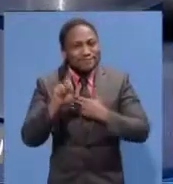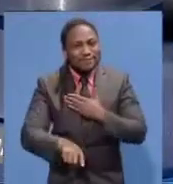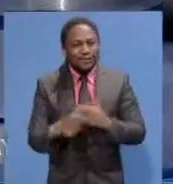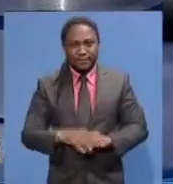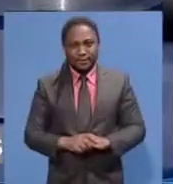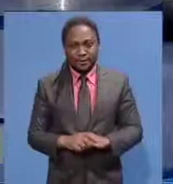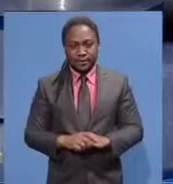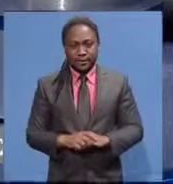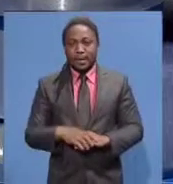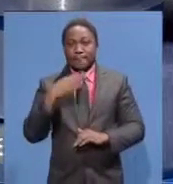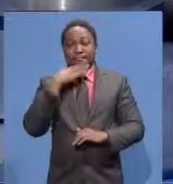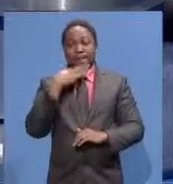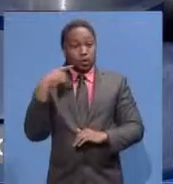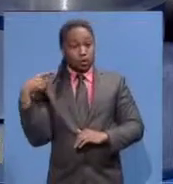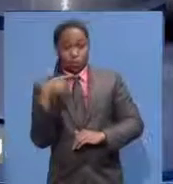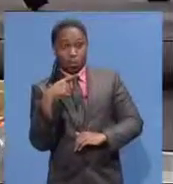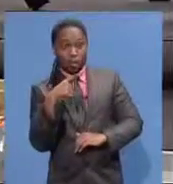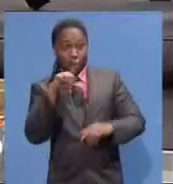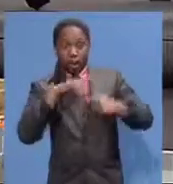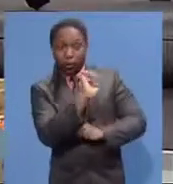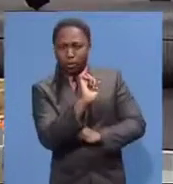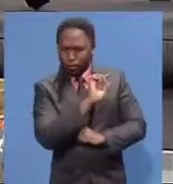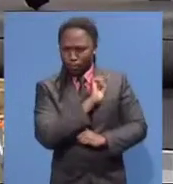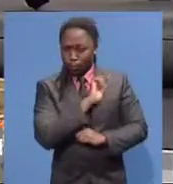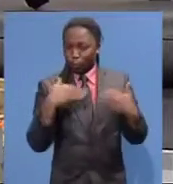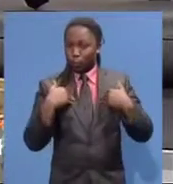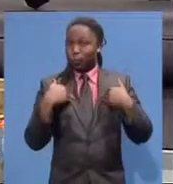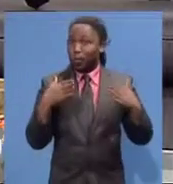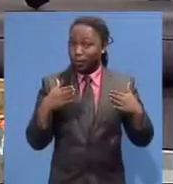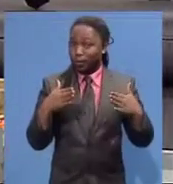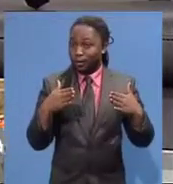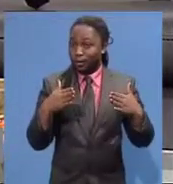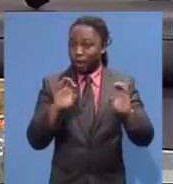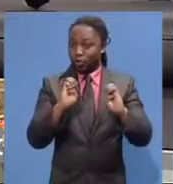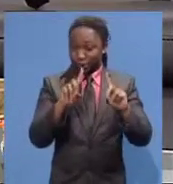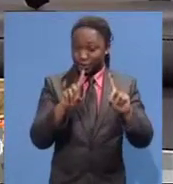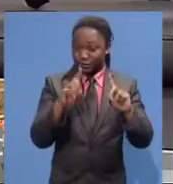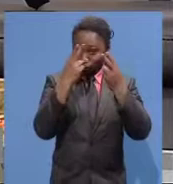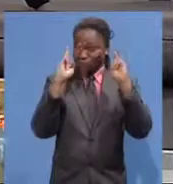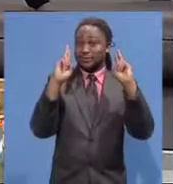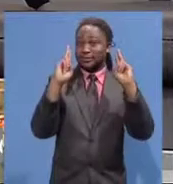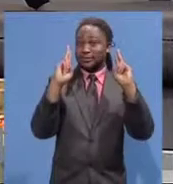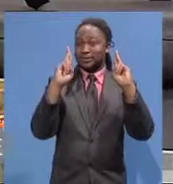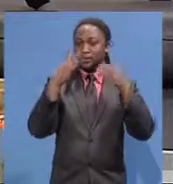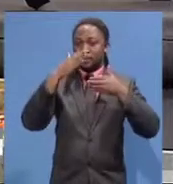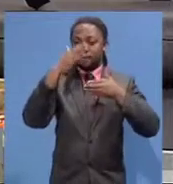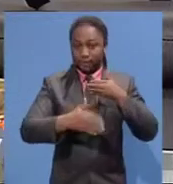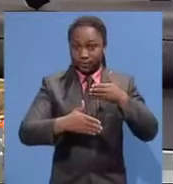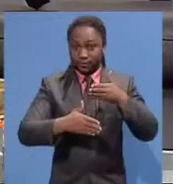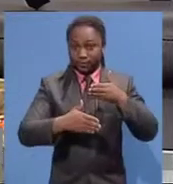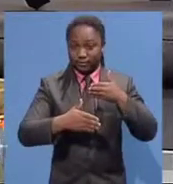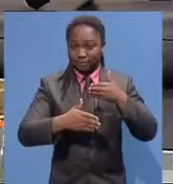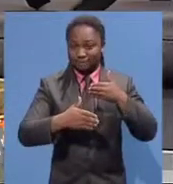speaks to your life, because you started an education at university and then couldn't finish.